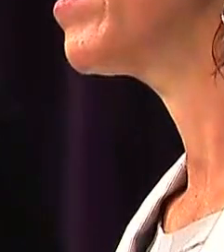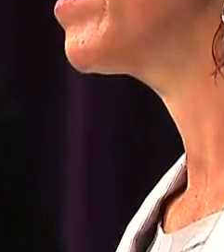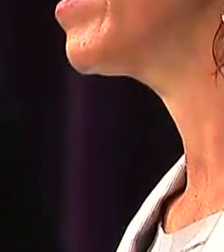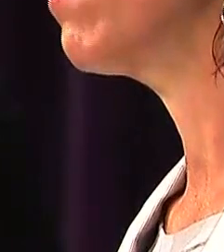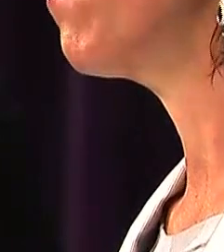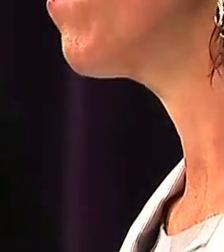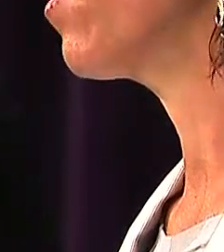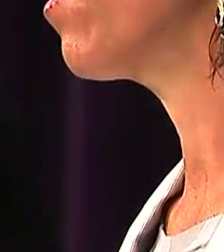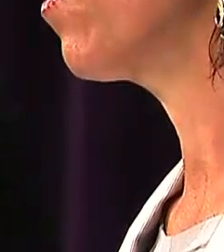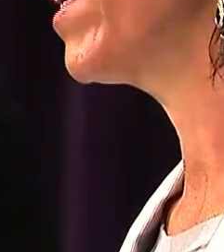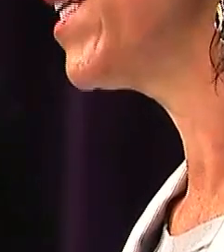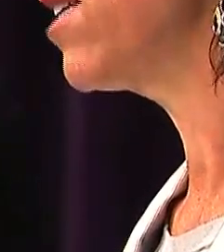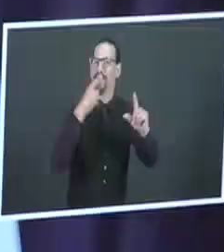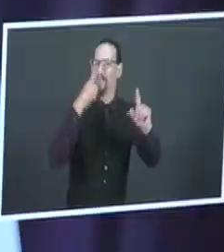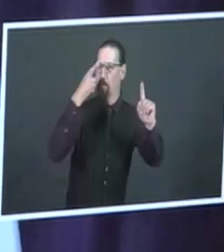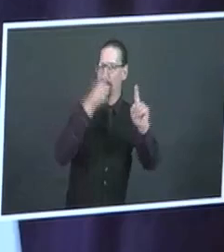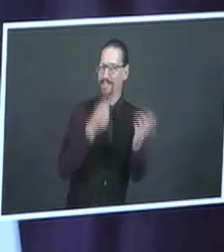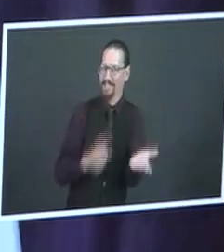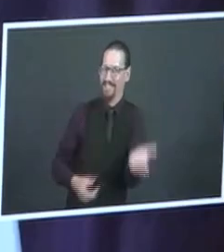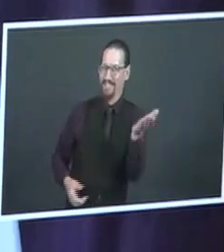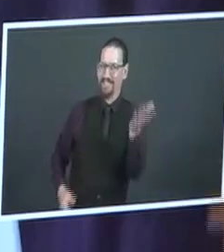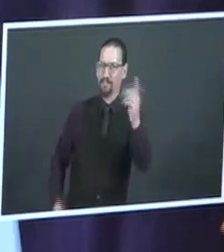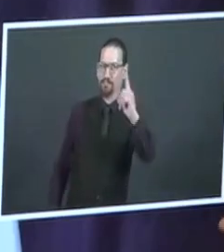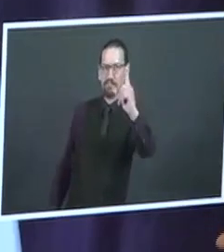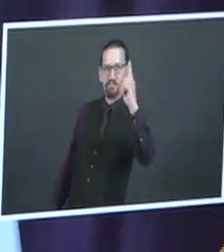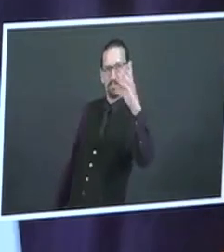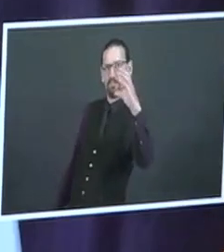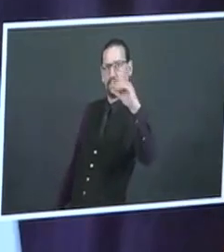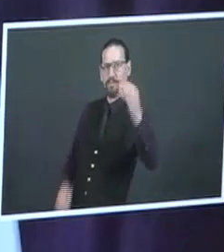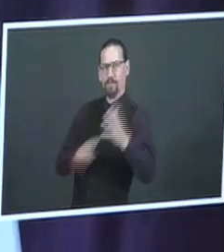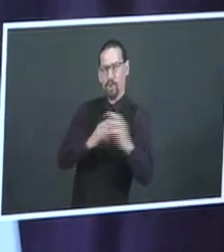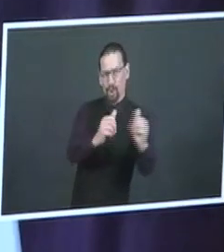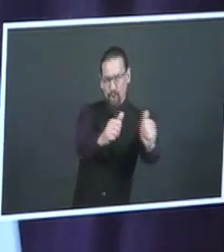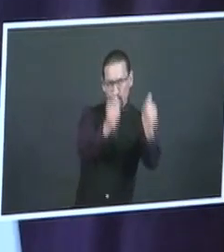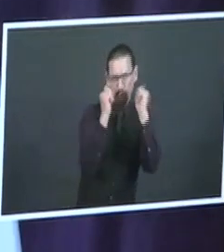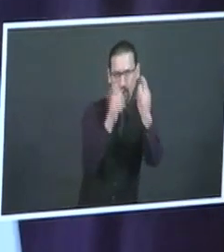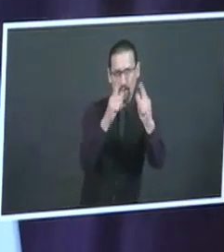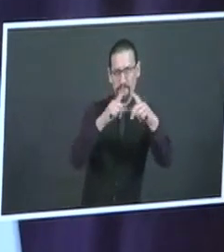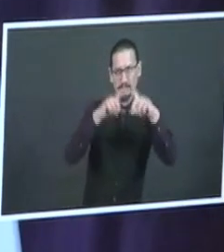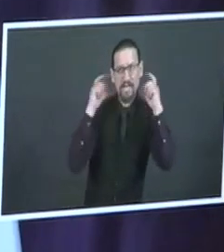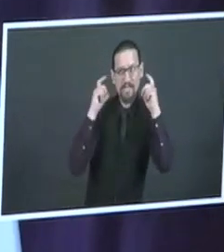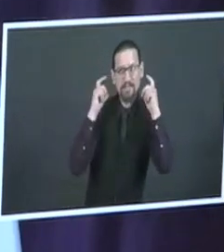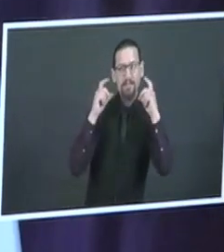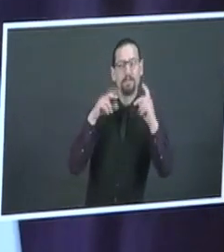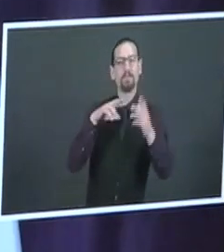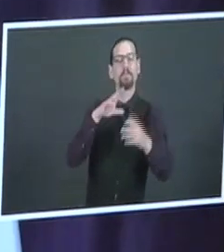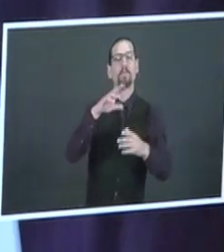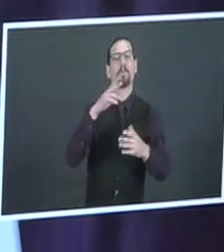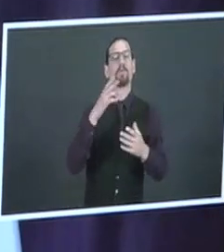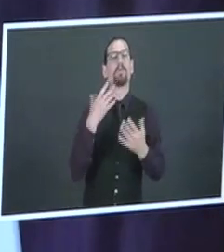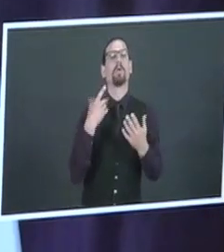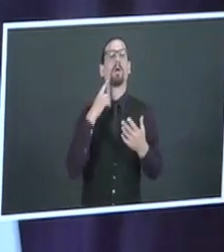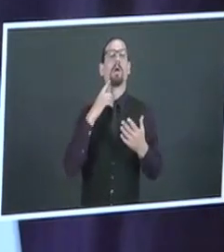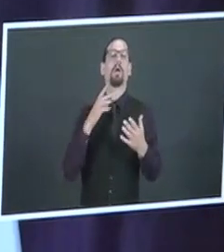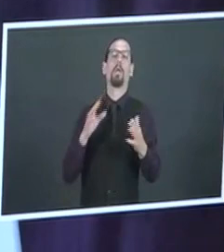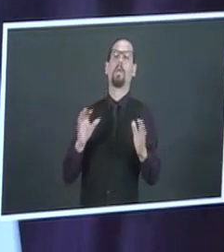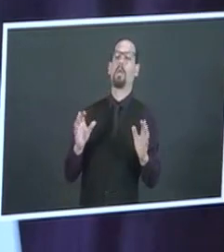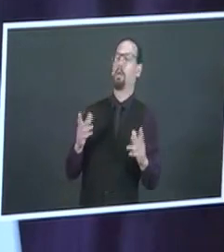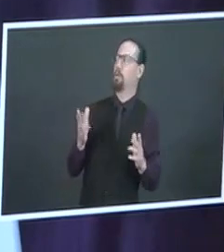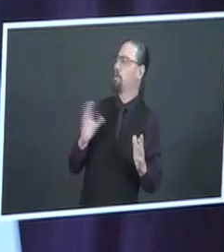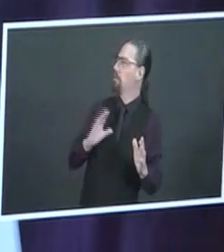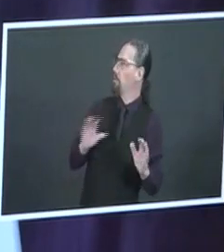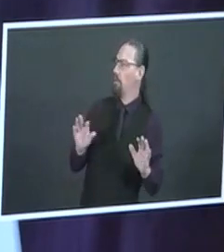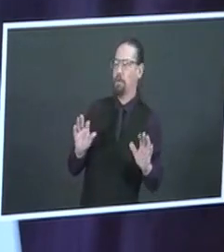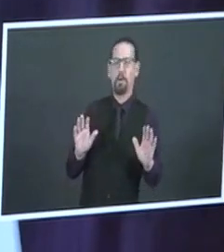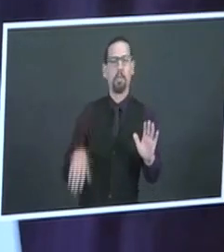what the governor had to say. Shannon and Mike, when it comes to reopening schools this fall, Governor Raimondo and the Education Commissioner said they're